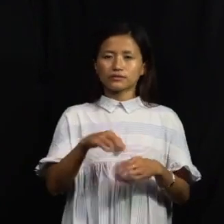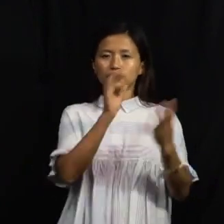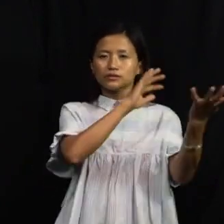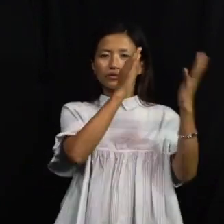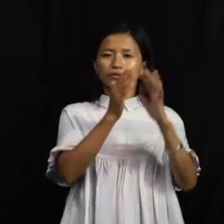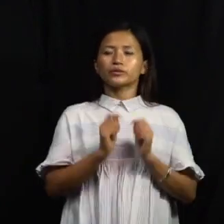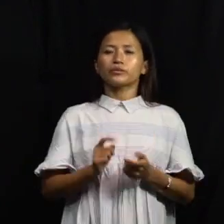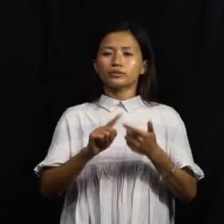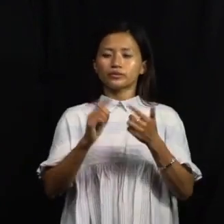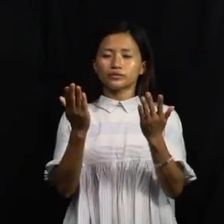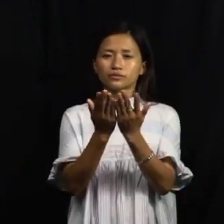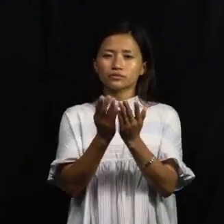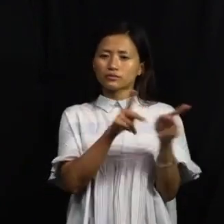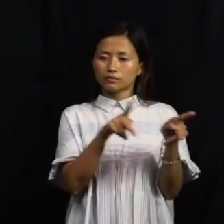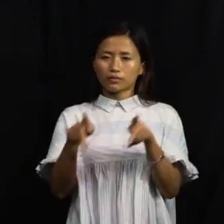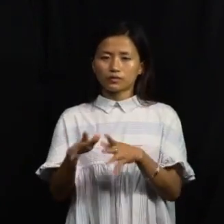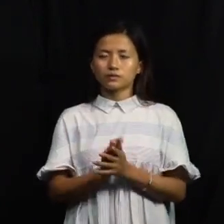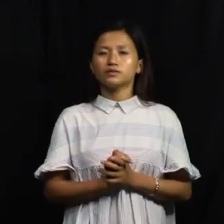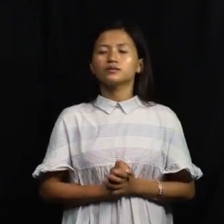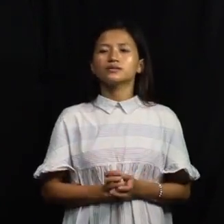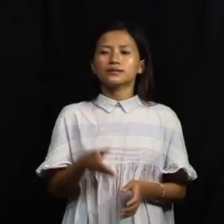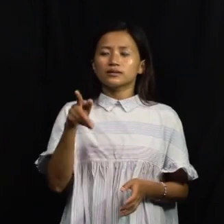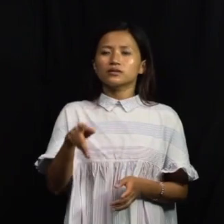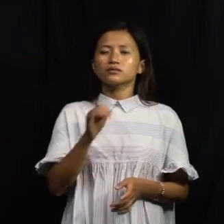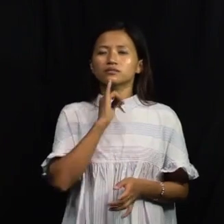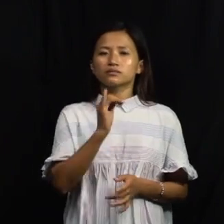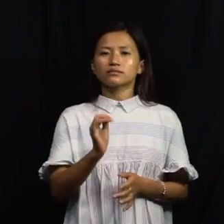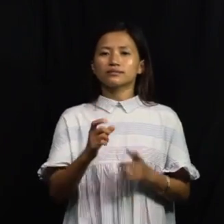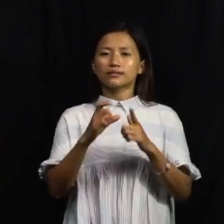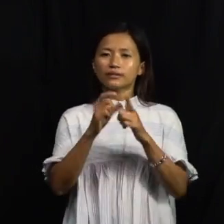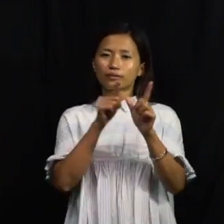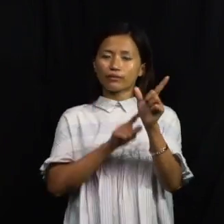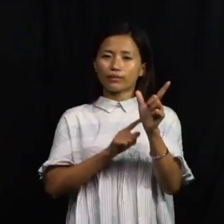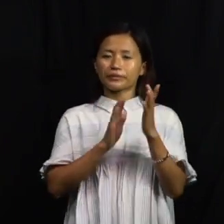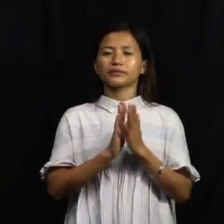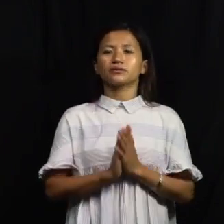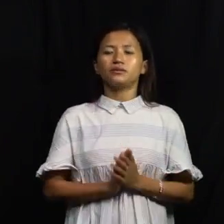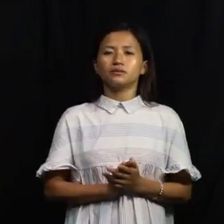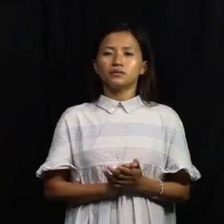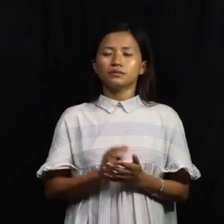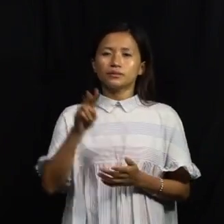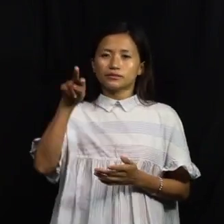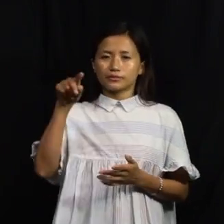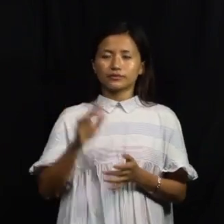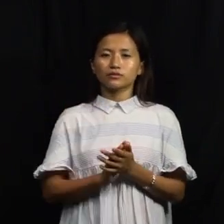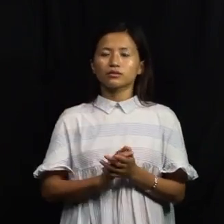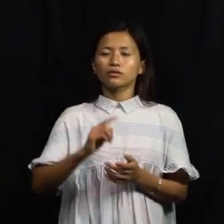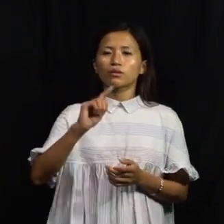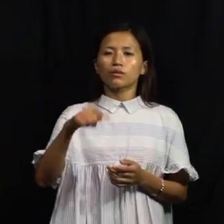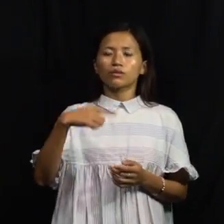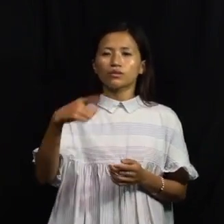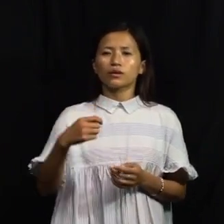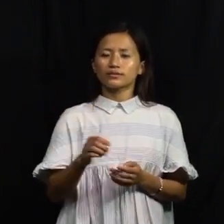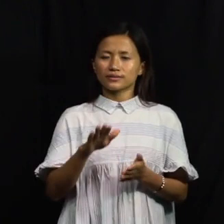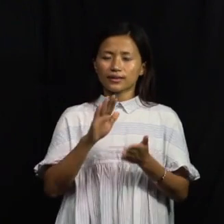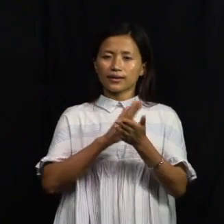proper education. Okay, and then it is also dynamic. What do you mean by dynamic? Dynamic means it is always